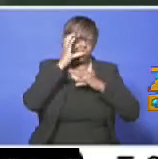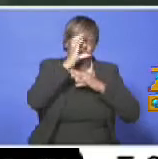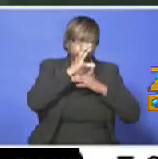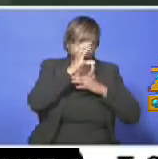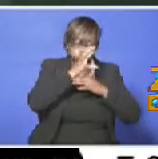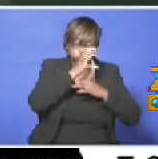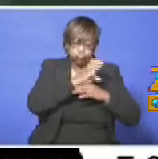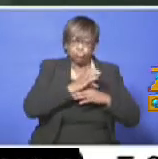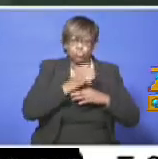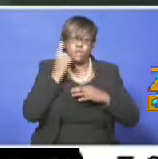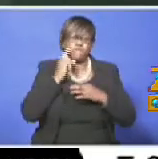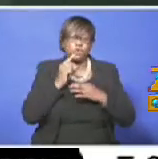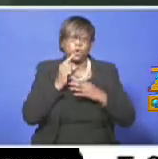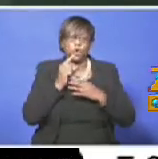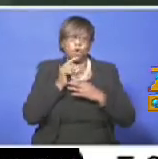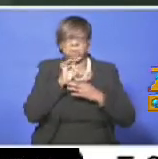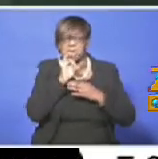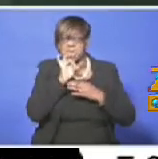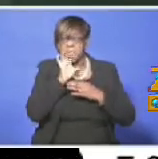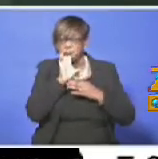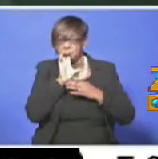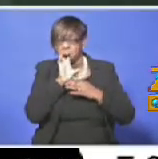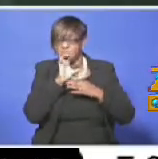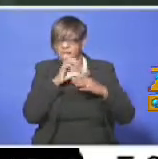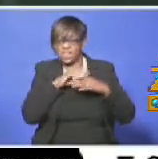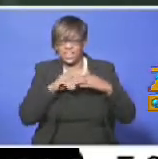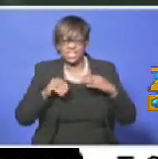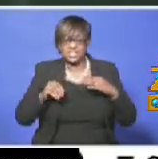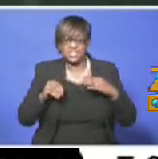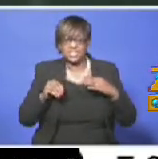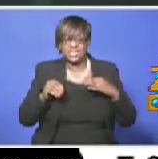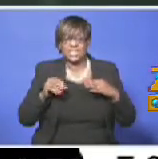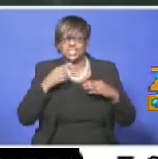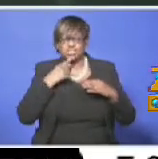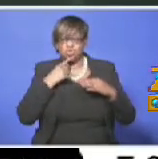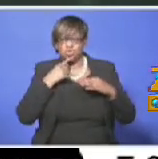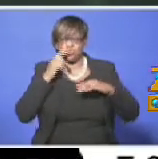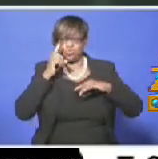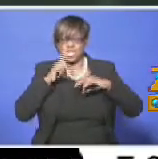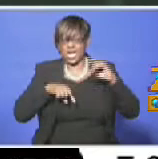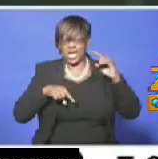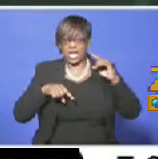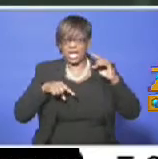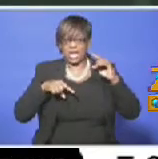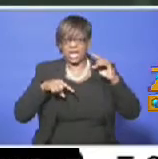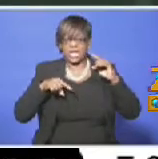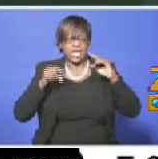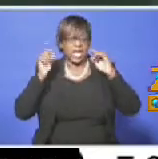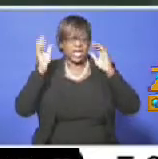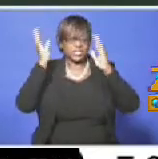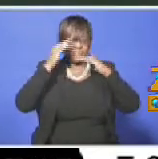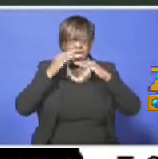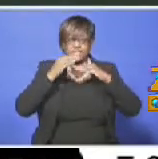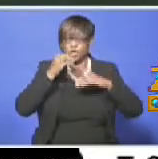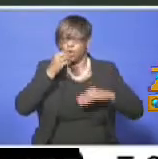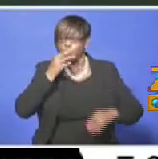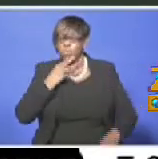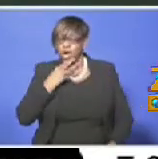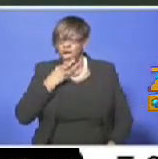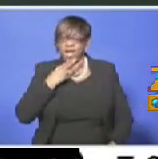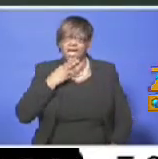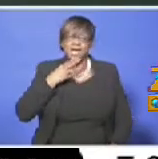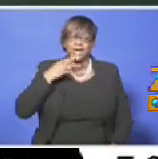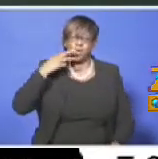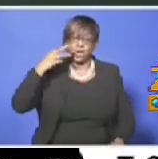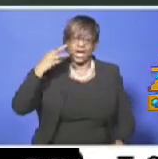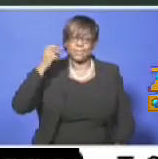that is priced at $800 a month, you cannot ideally expect it to include light, water, cable,